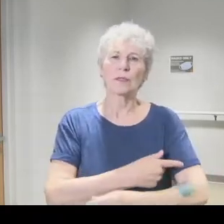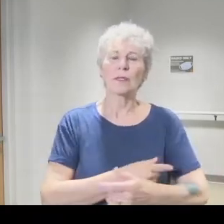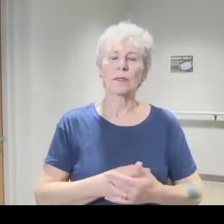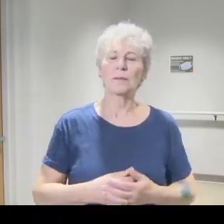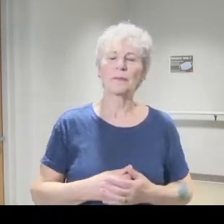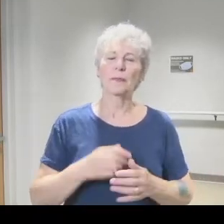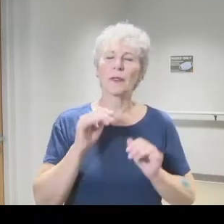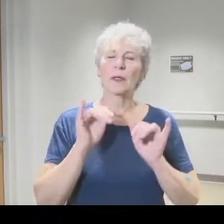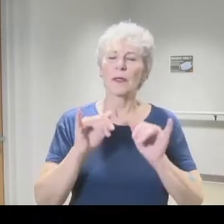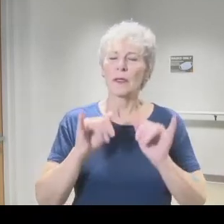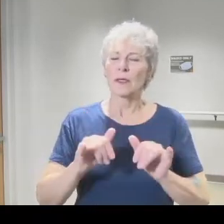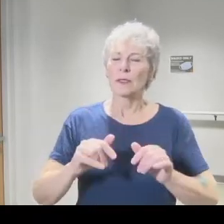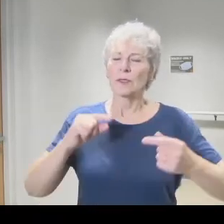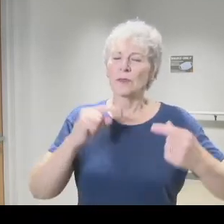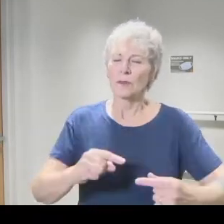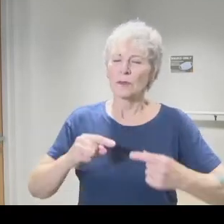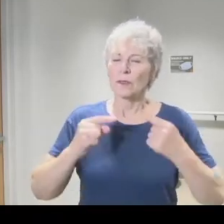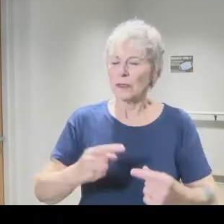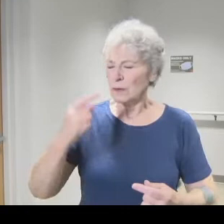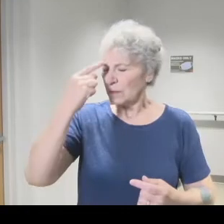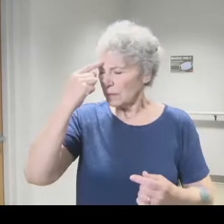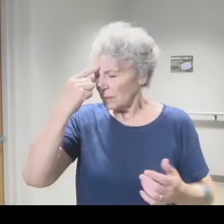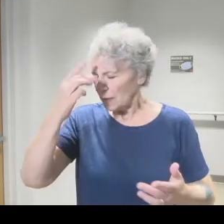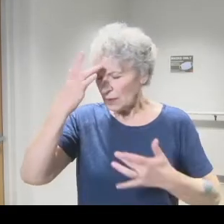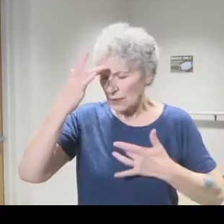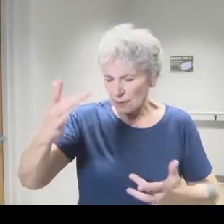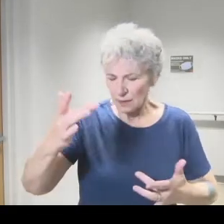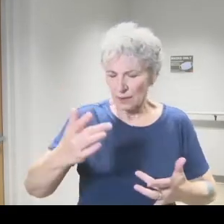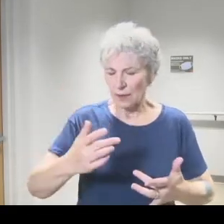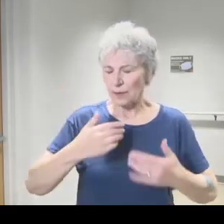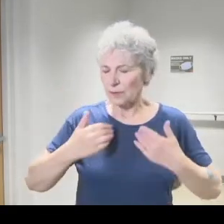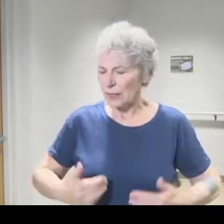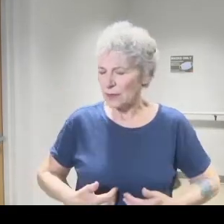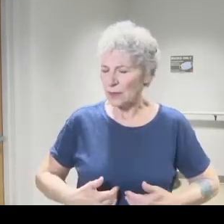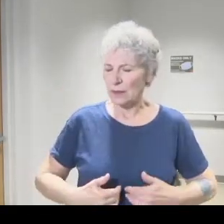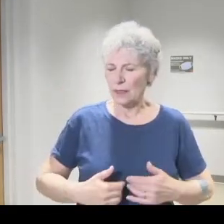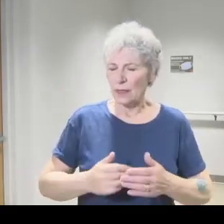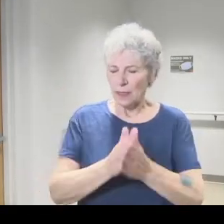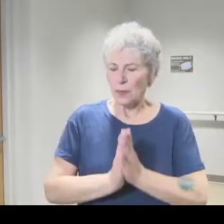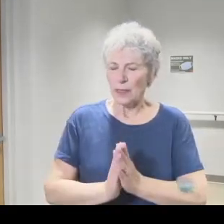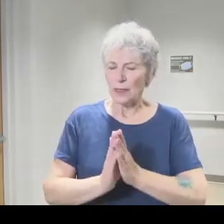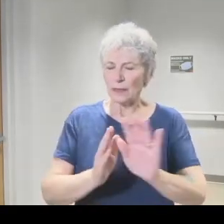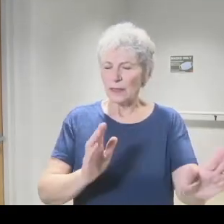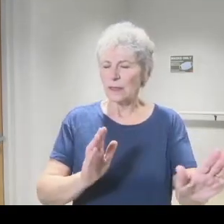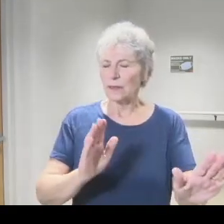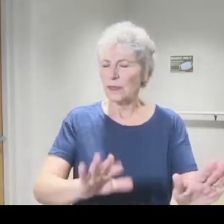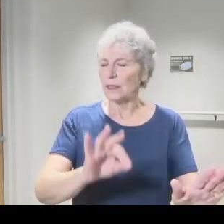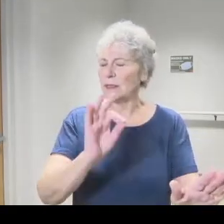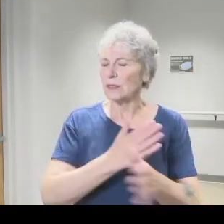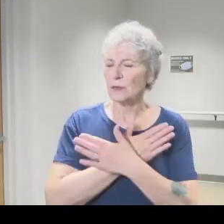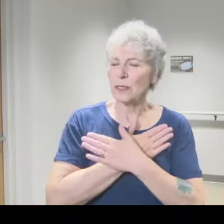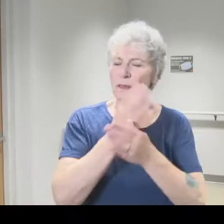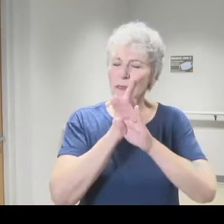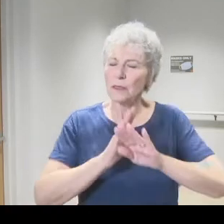for those struggling with mental illness, physical disabilities. Father, I pray that they would find their rest and their peace and their hope